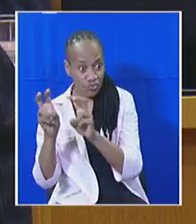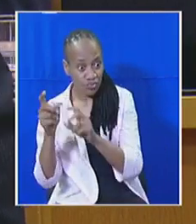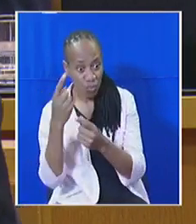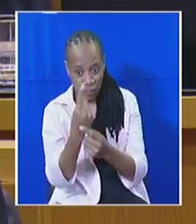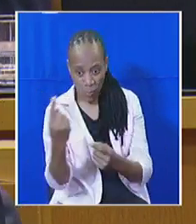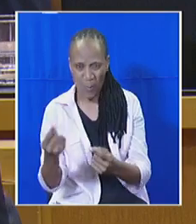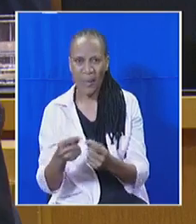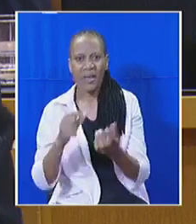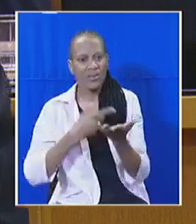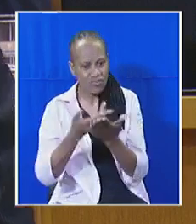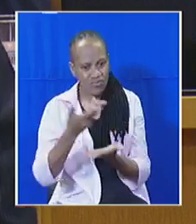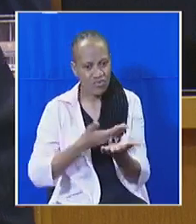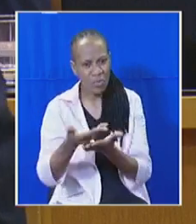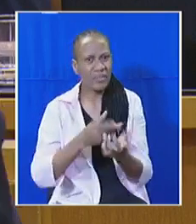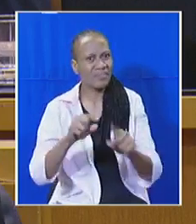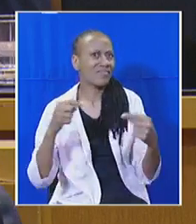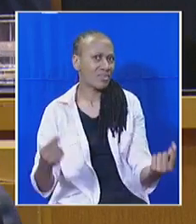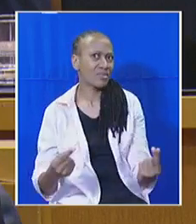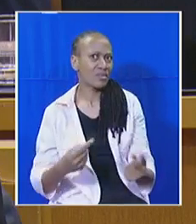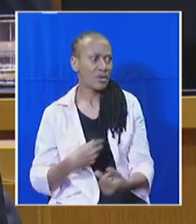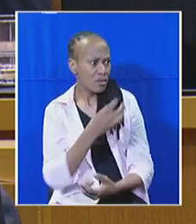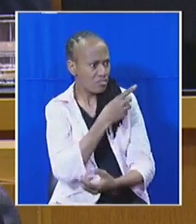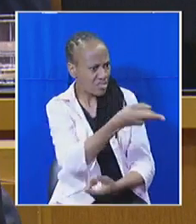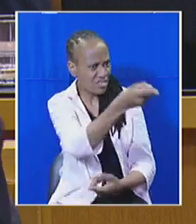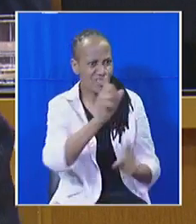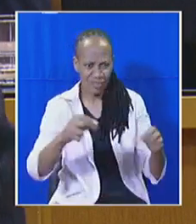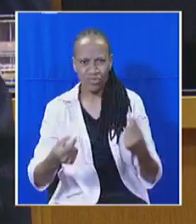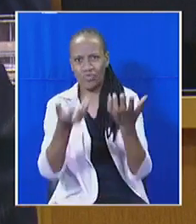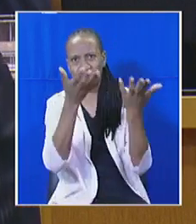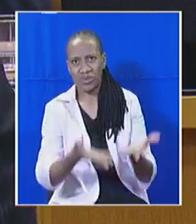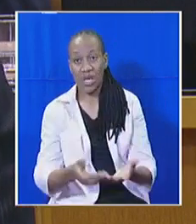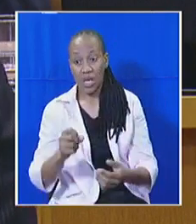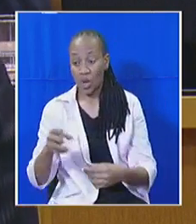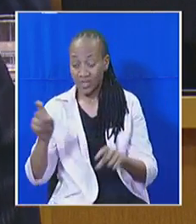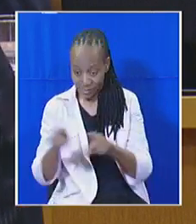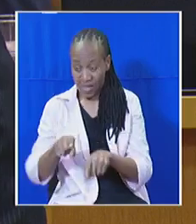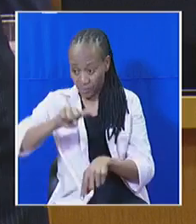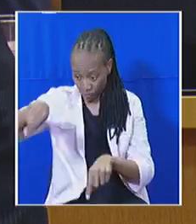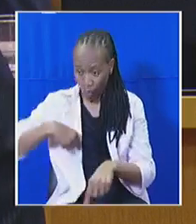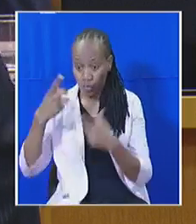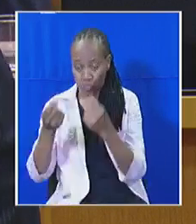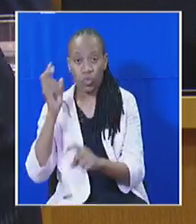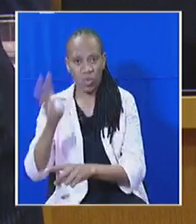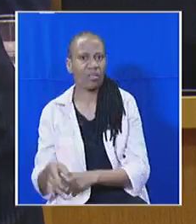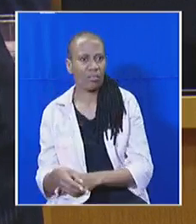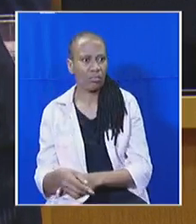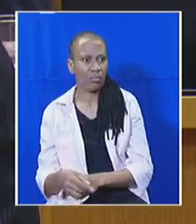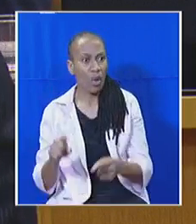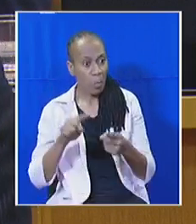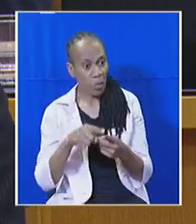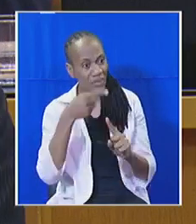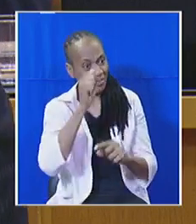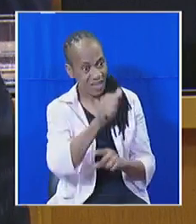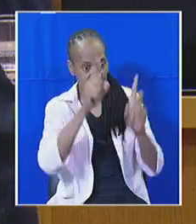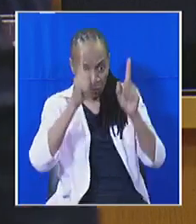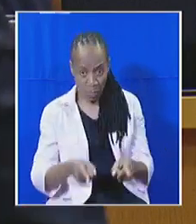order. The Minister can't be allowed to do that, otherwise every one of us, every time someone disagrees, we're going to get up and say that. That's not a point of order, and I'd like you to